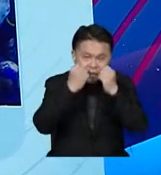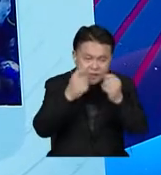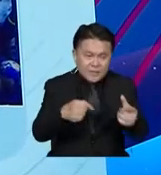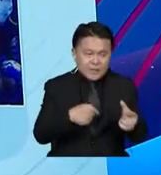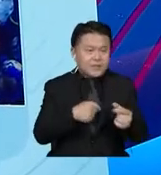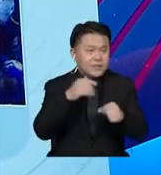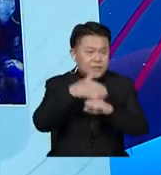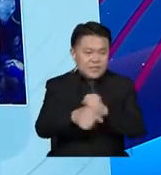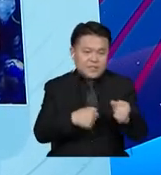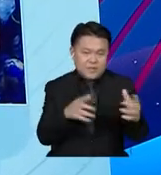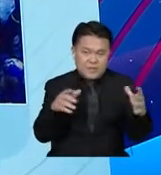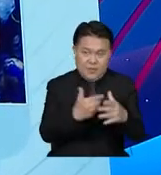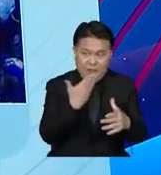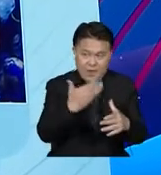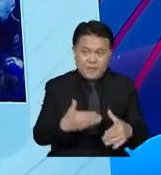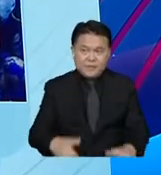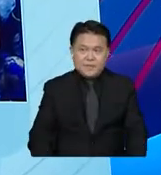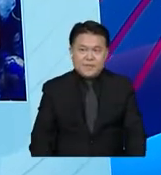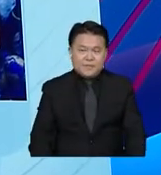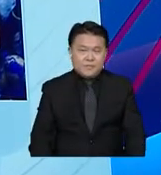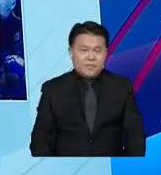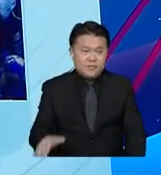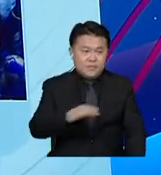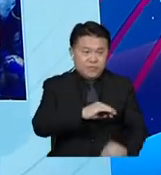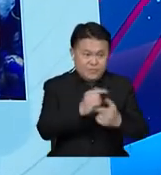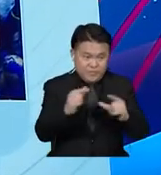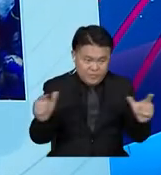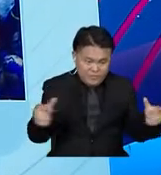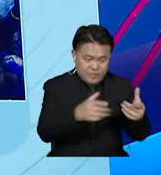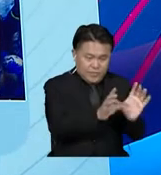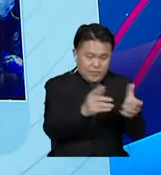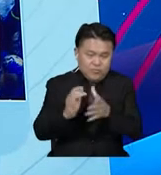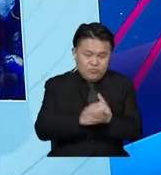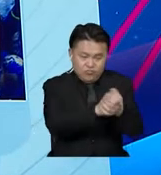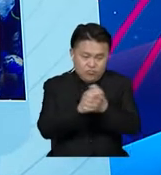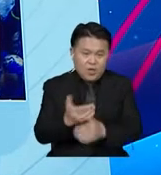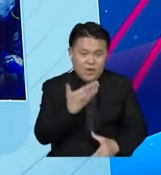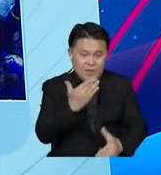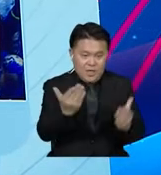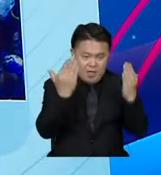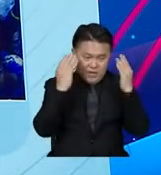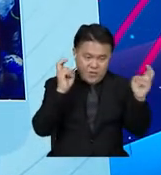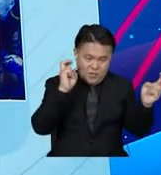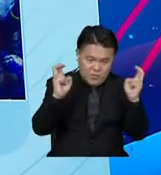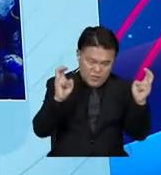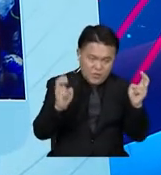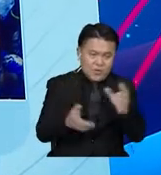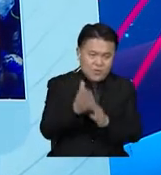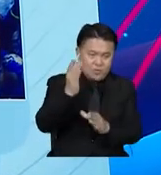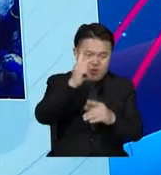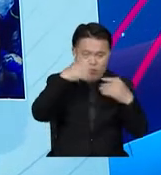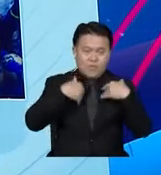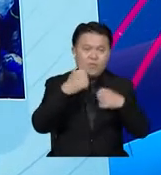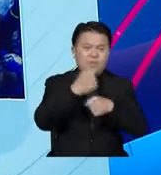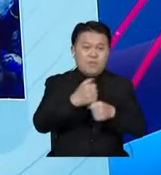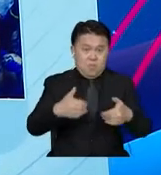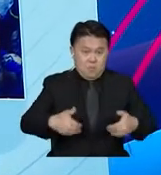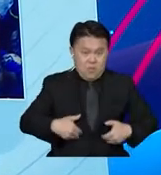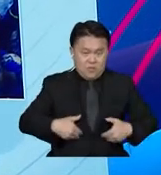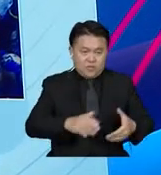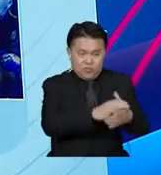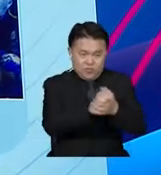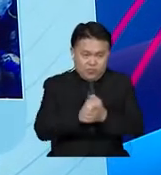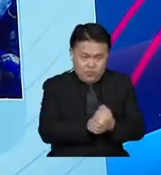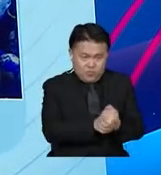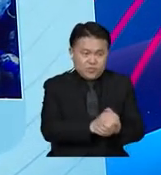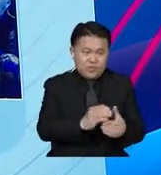cross-group friendships. These are friendships that act like bridges between different groups, and they inoculate them from